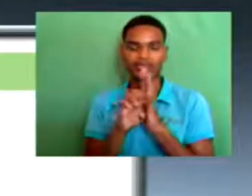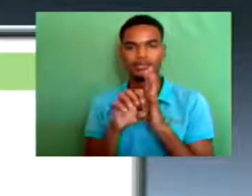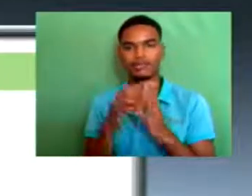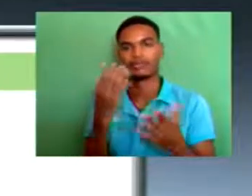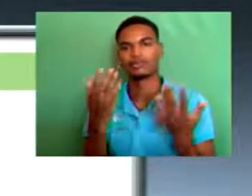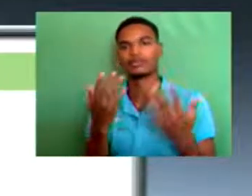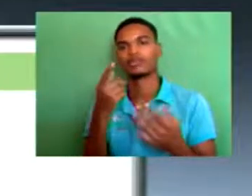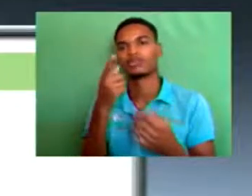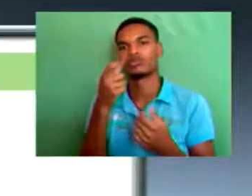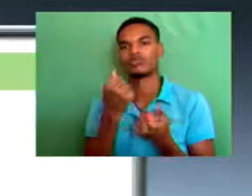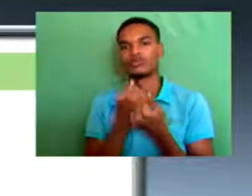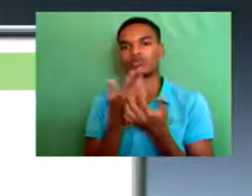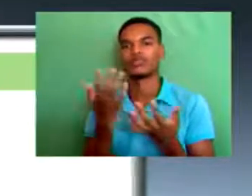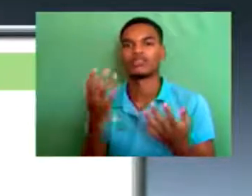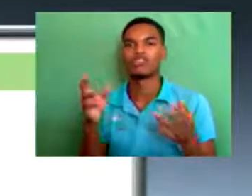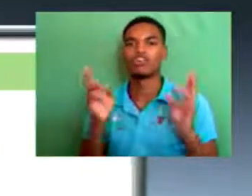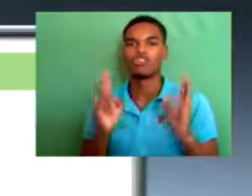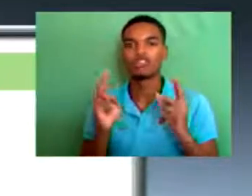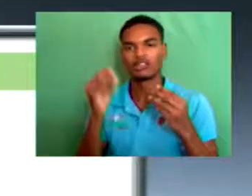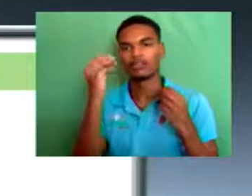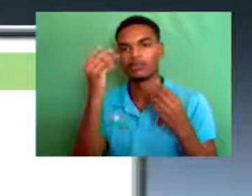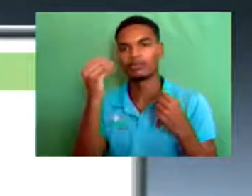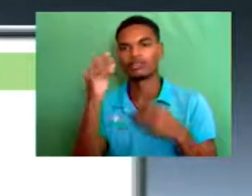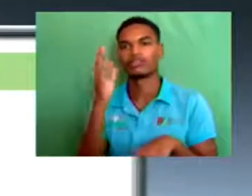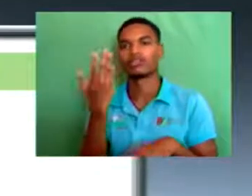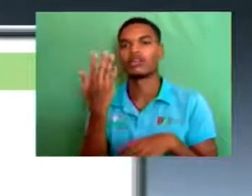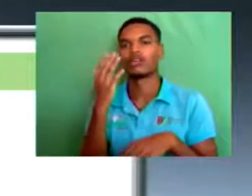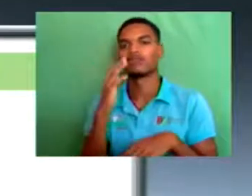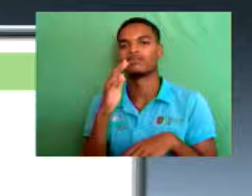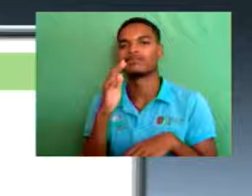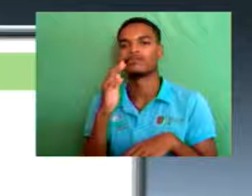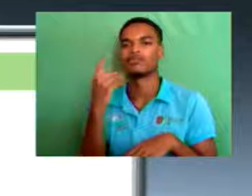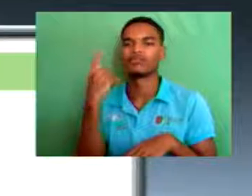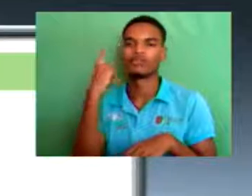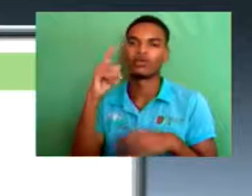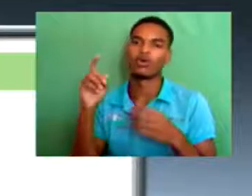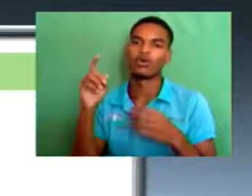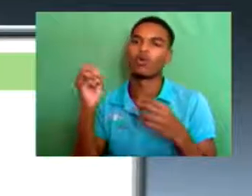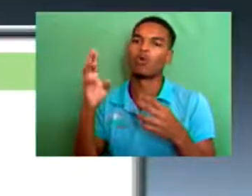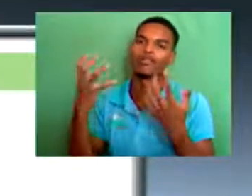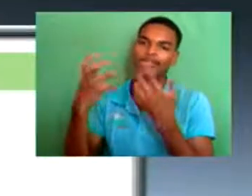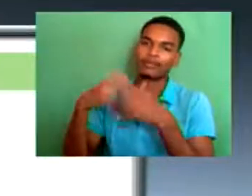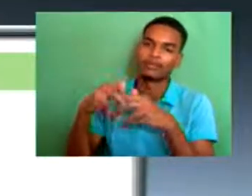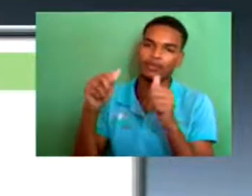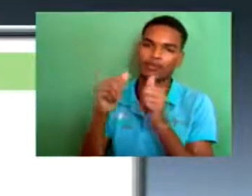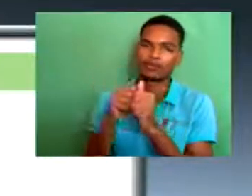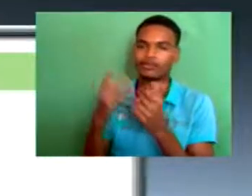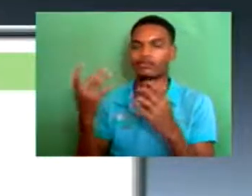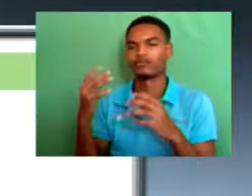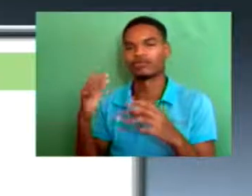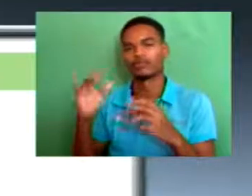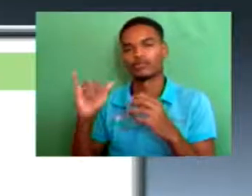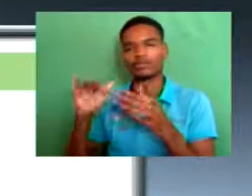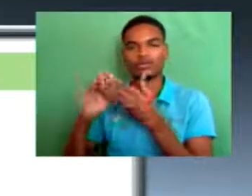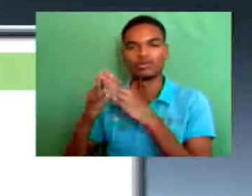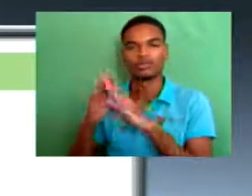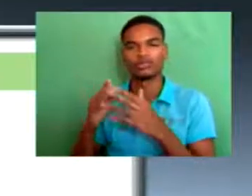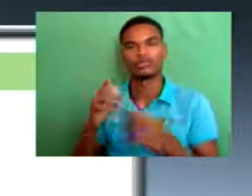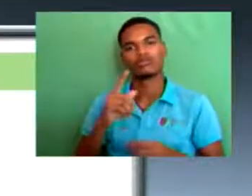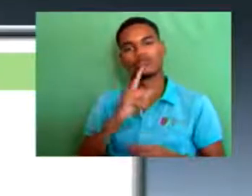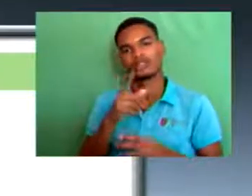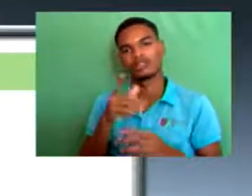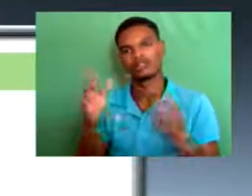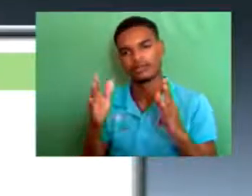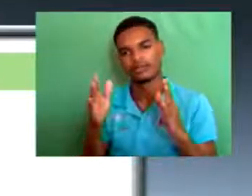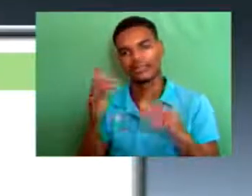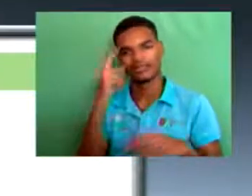providing urgent information on behalf or in collaboration with the resort community. That may be a business model in and of itself where you're